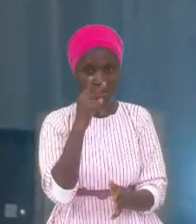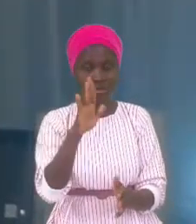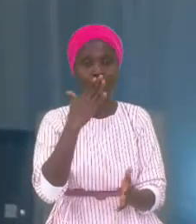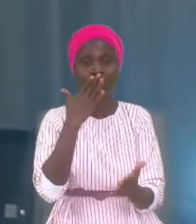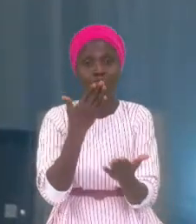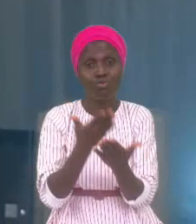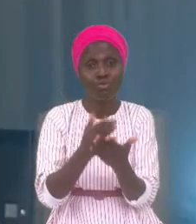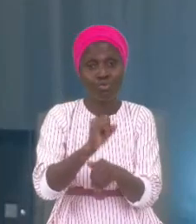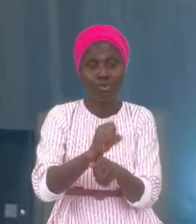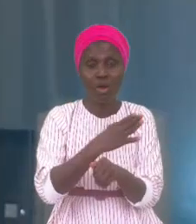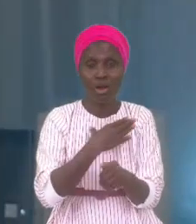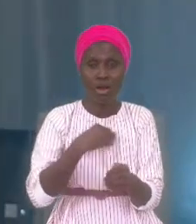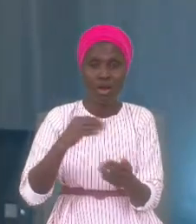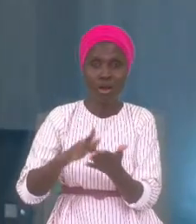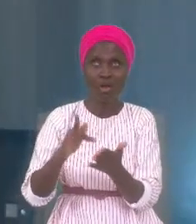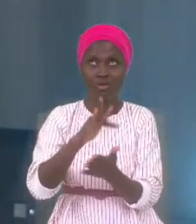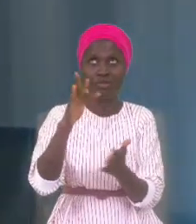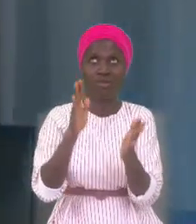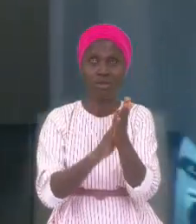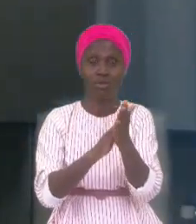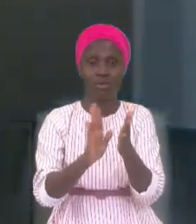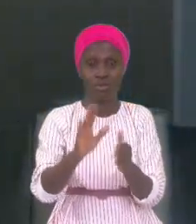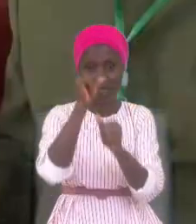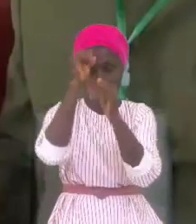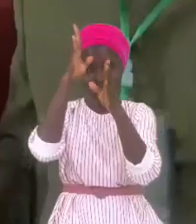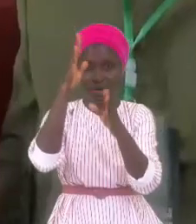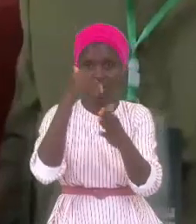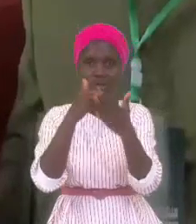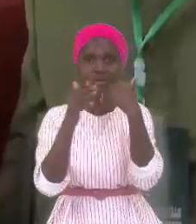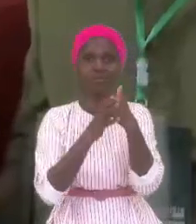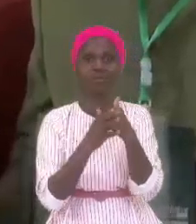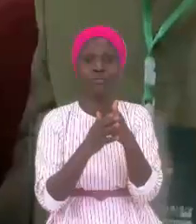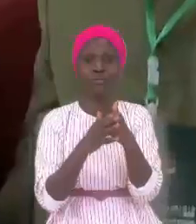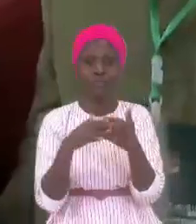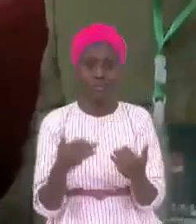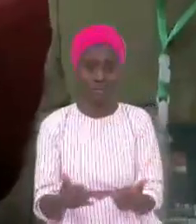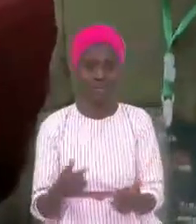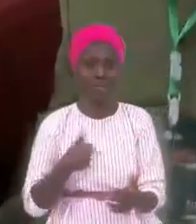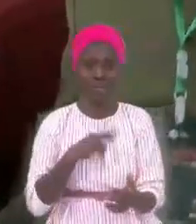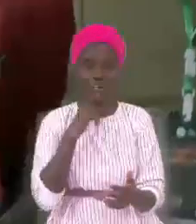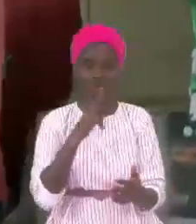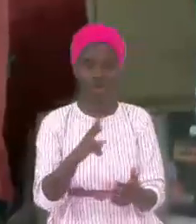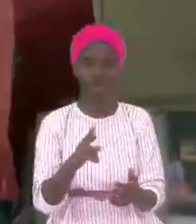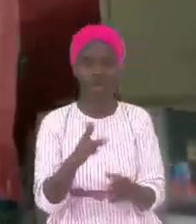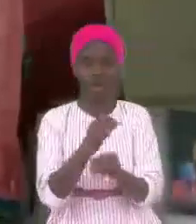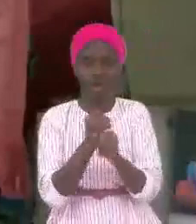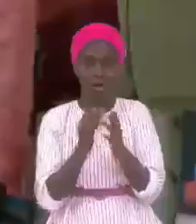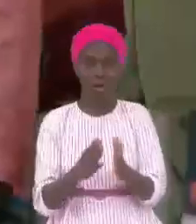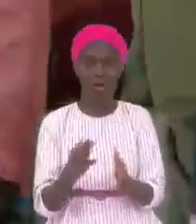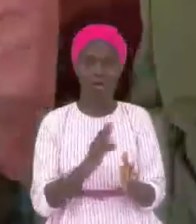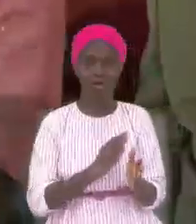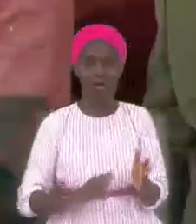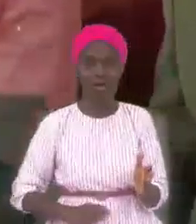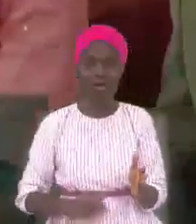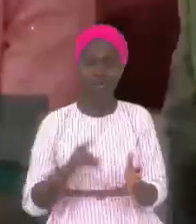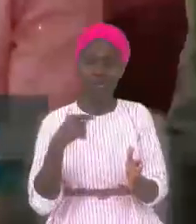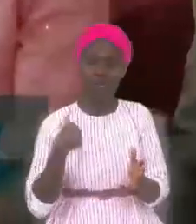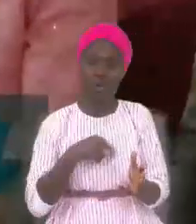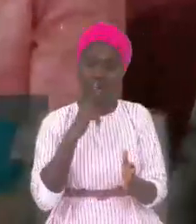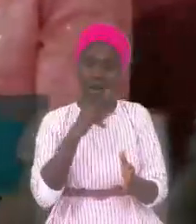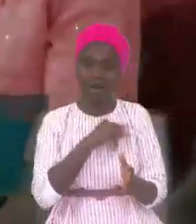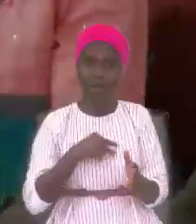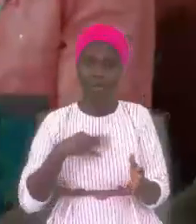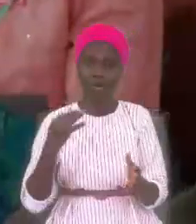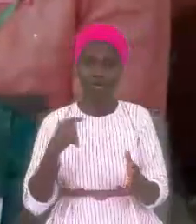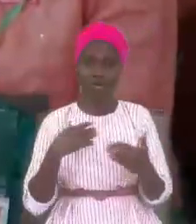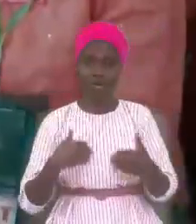is in heaven. And now we're partakers of Christ. You're a member of the body of Christ, so